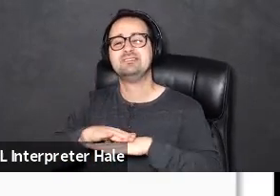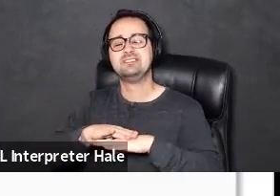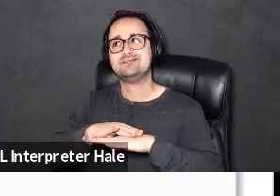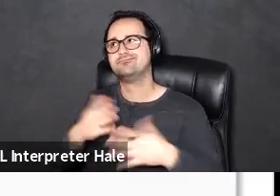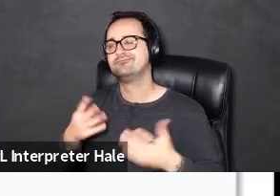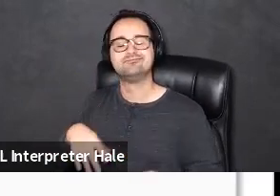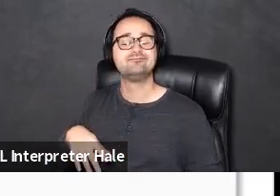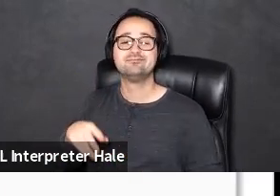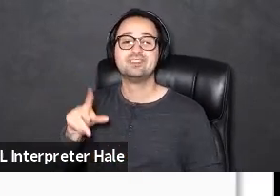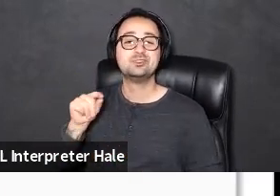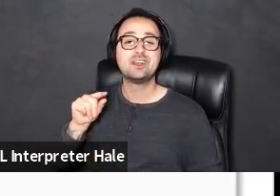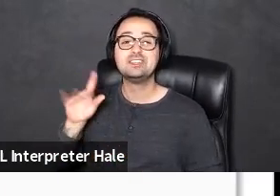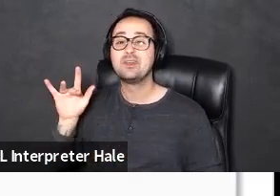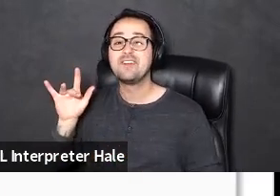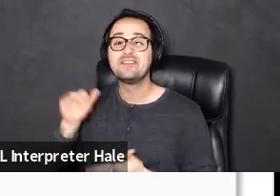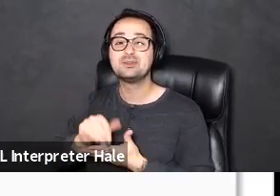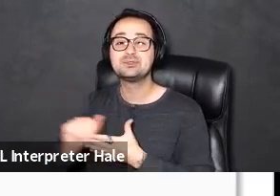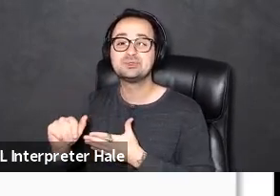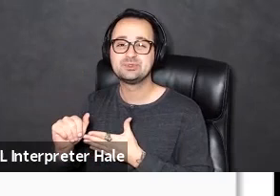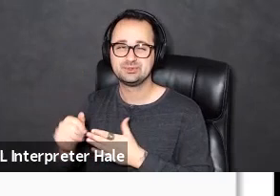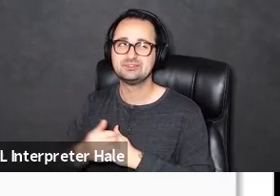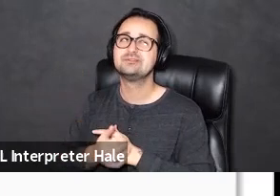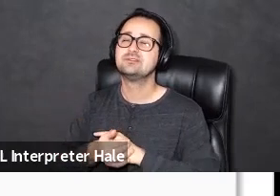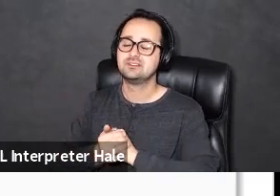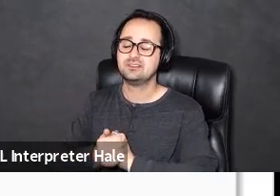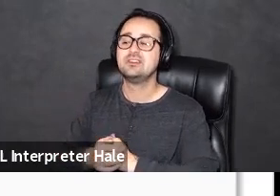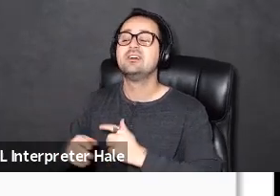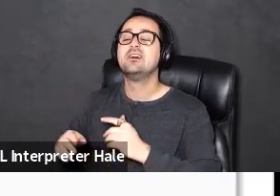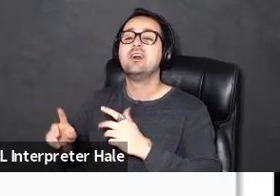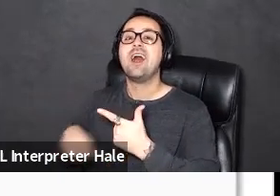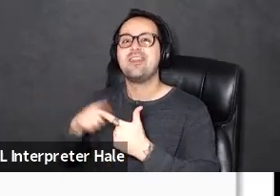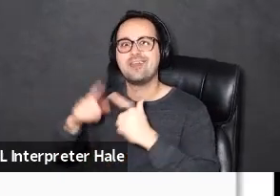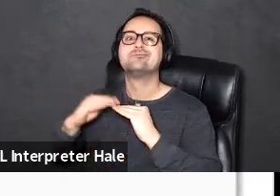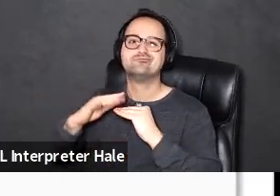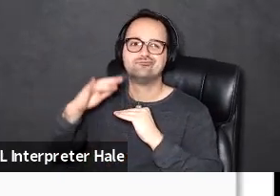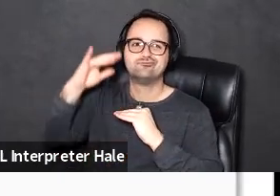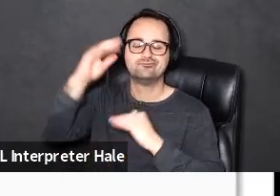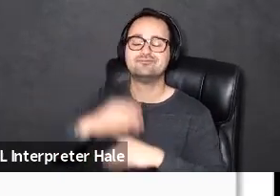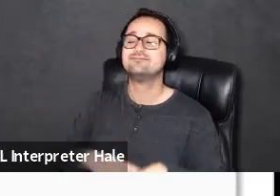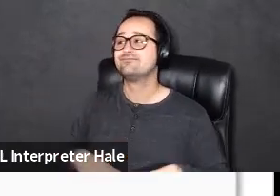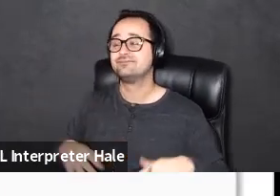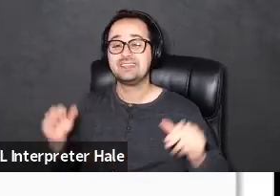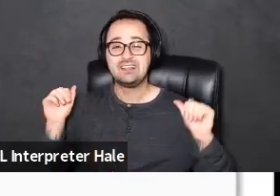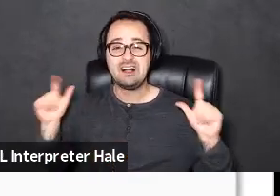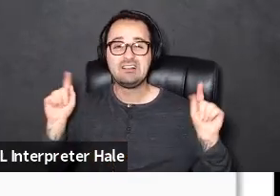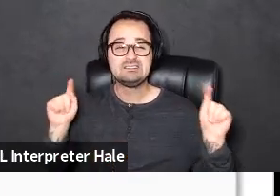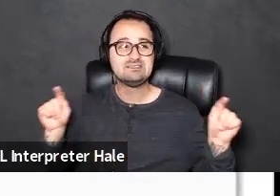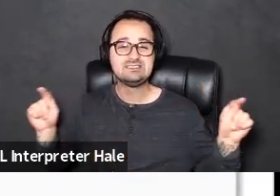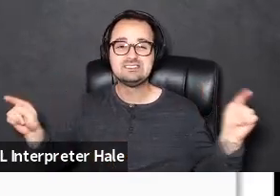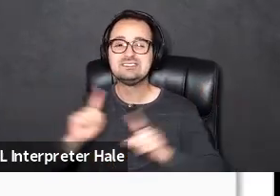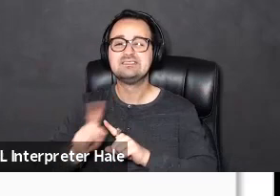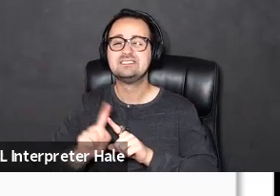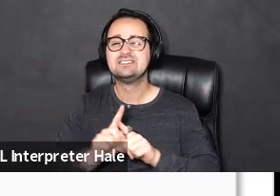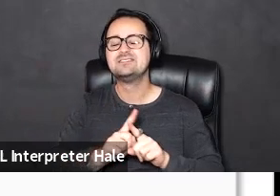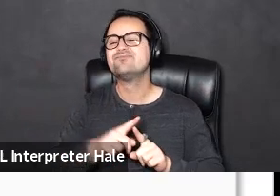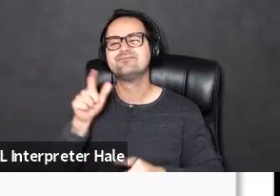say 20 or 25,000 to start funding that vehicle. So everybody's different, everything is different, but you just want to be aware